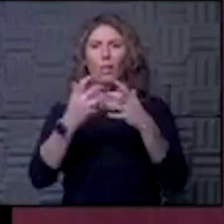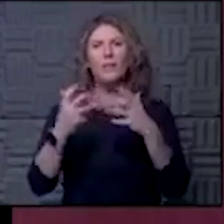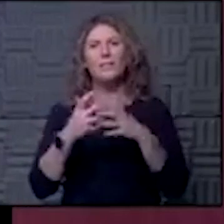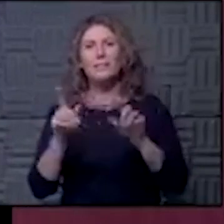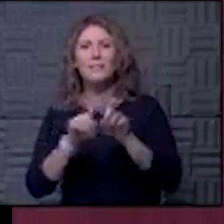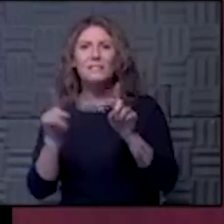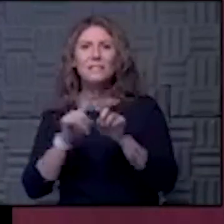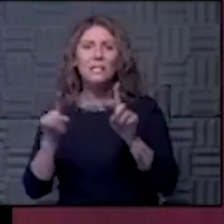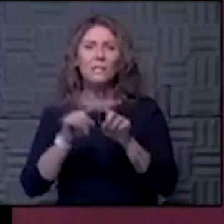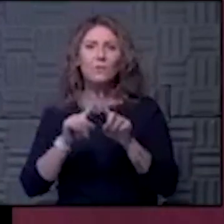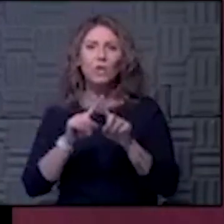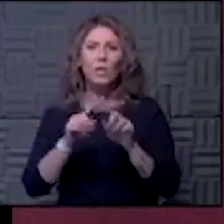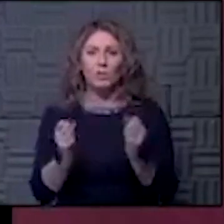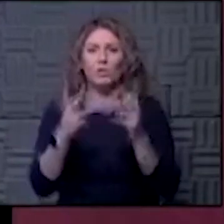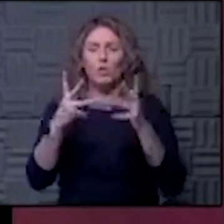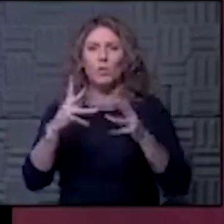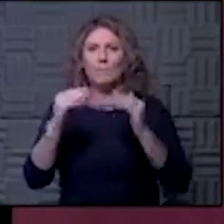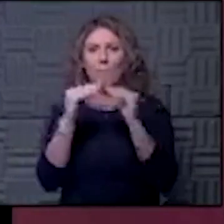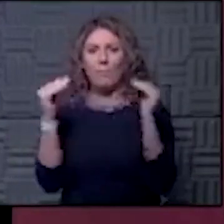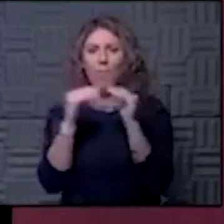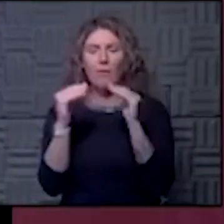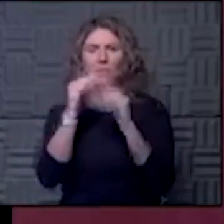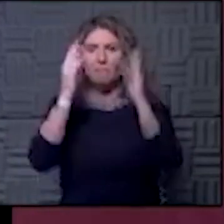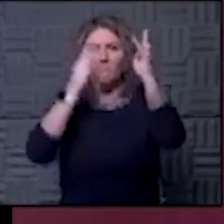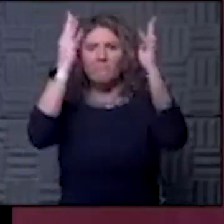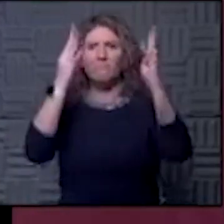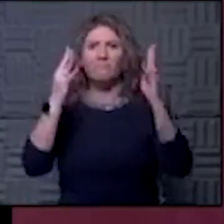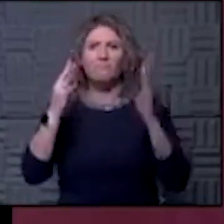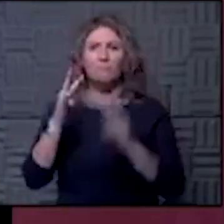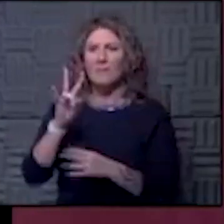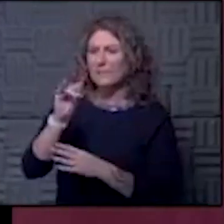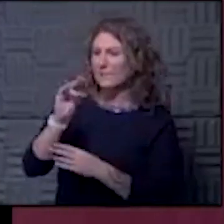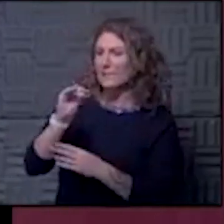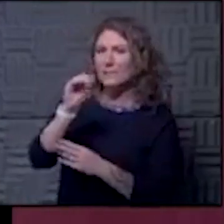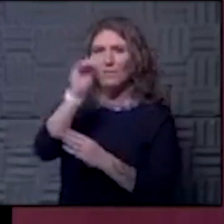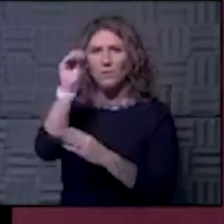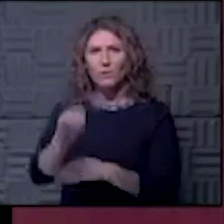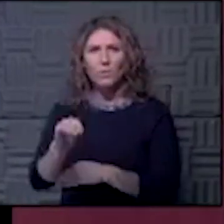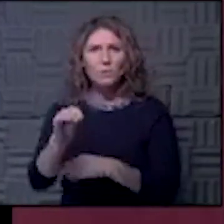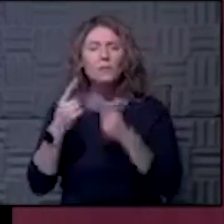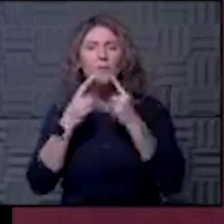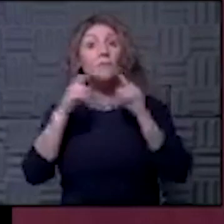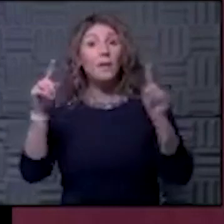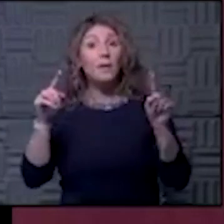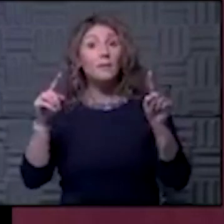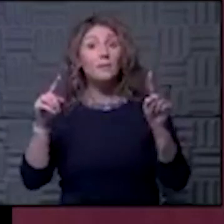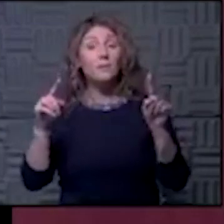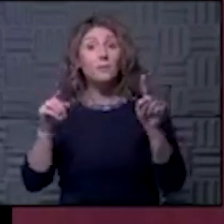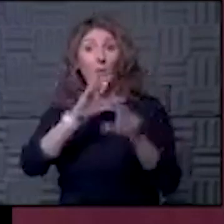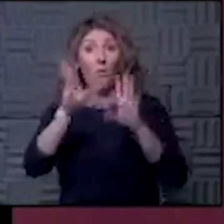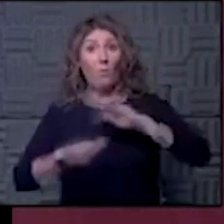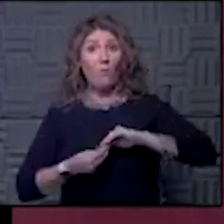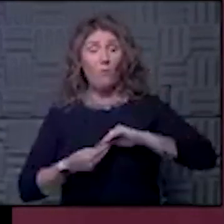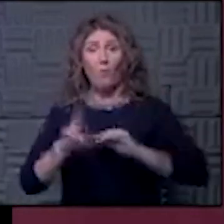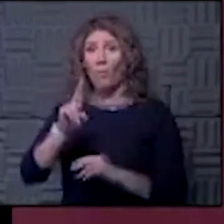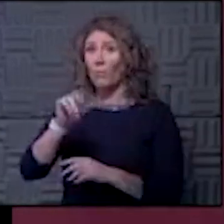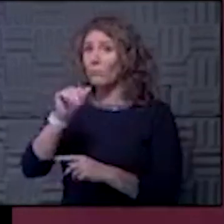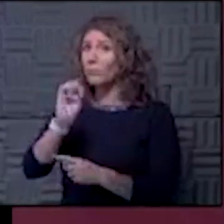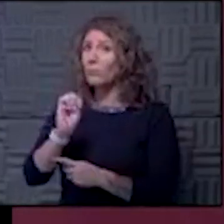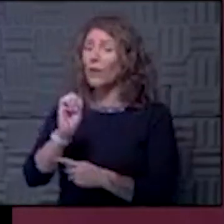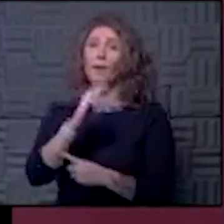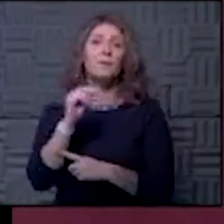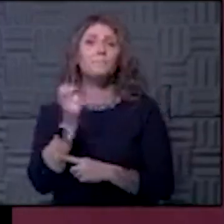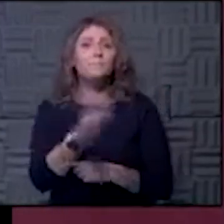different dosage levels to come up with the 70% effectiveness overall rate. And